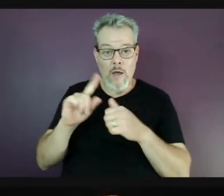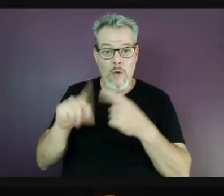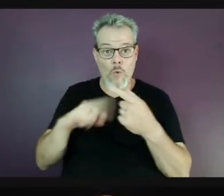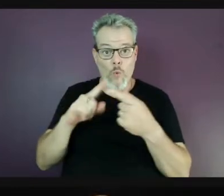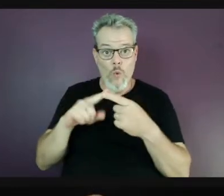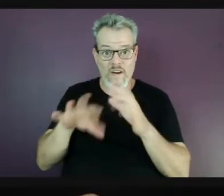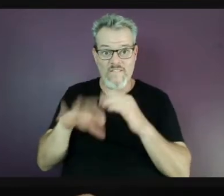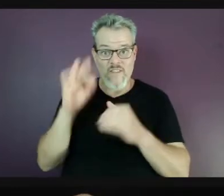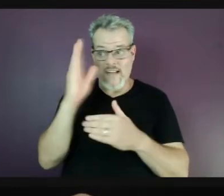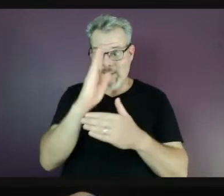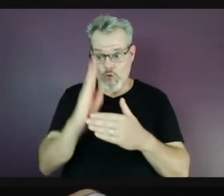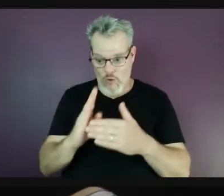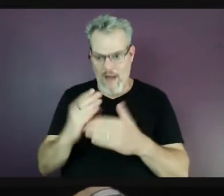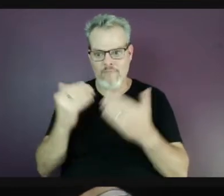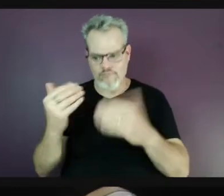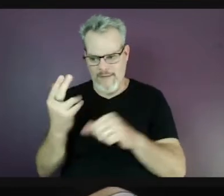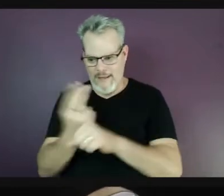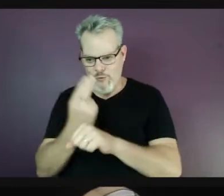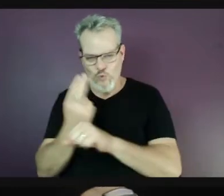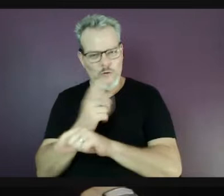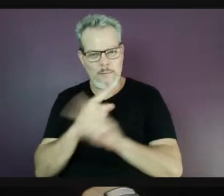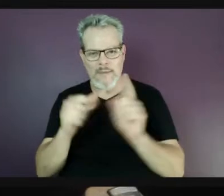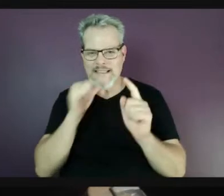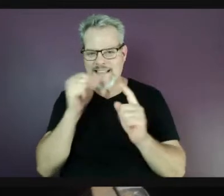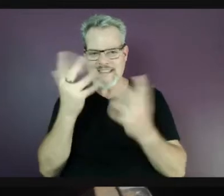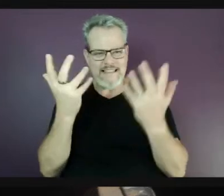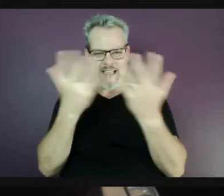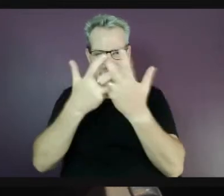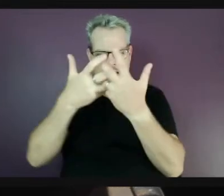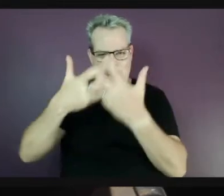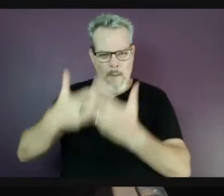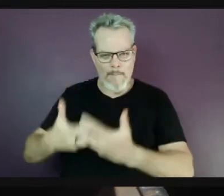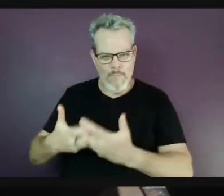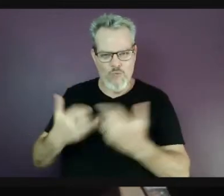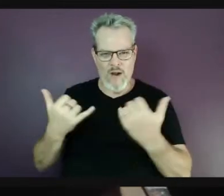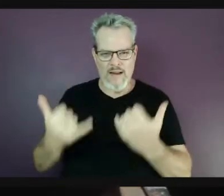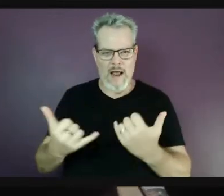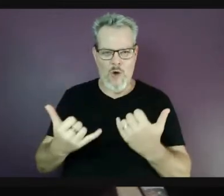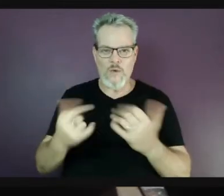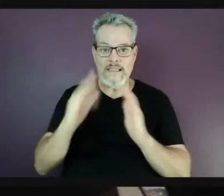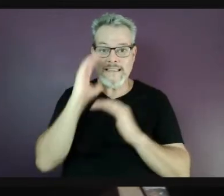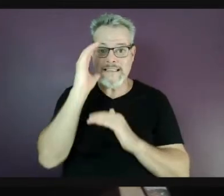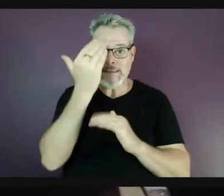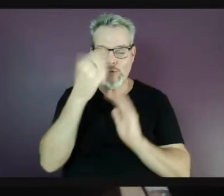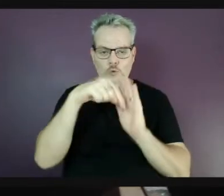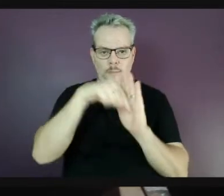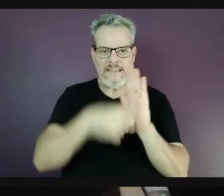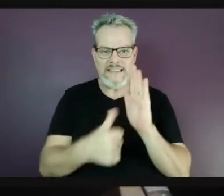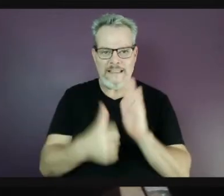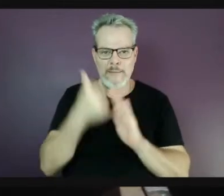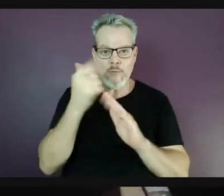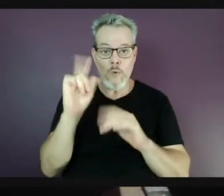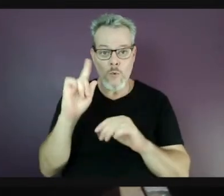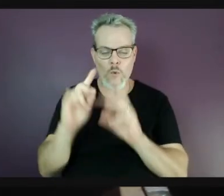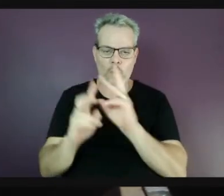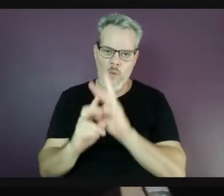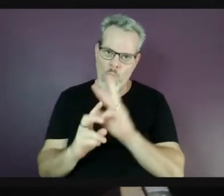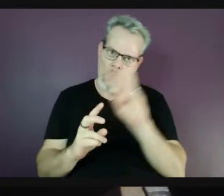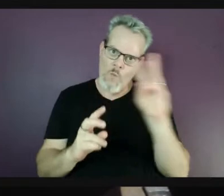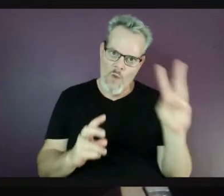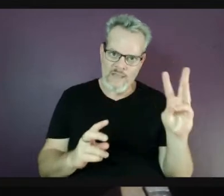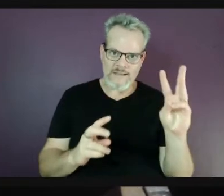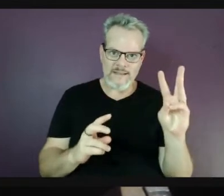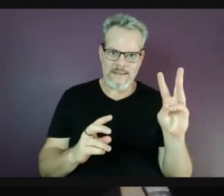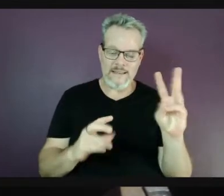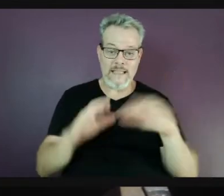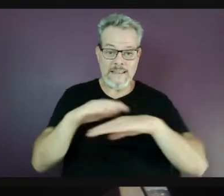use it, but it doesn't seem like it's quite lined up right now. It seems to be actually deeper to the west and coming shallower to